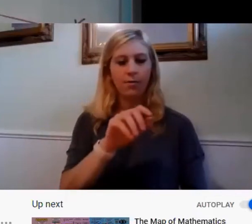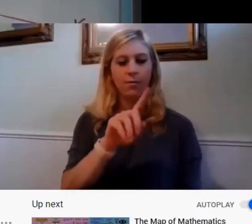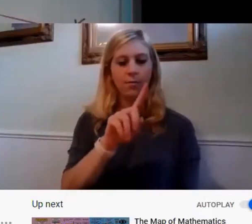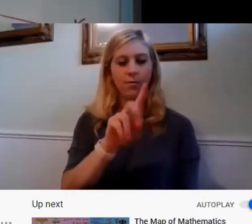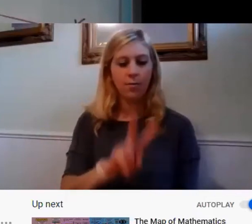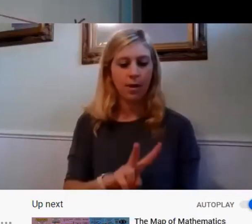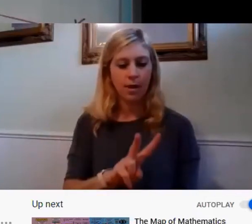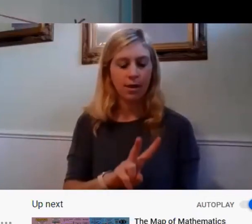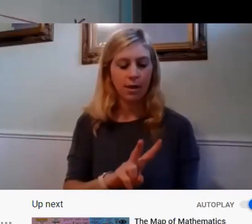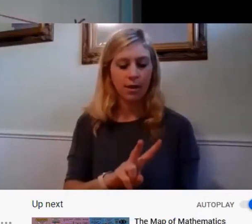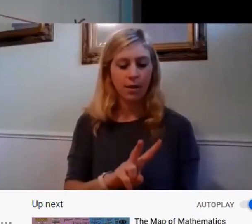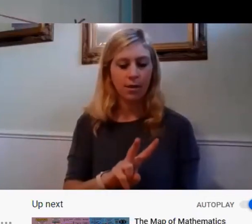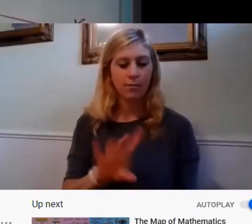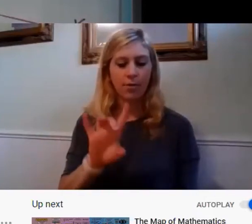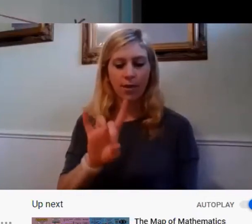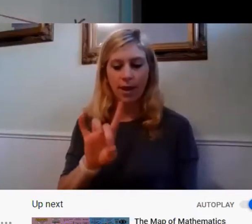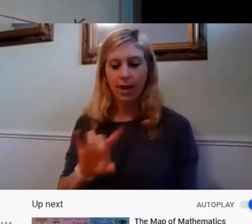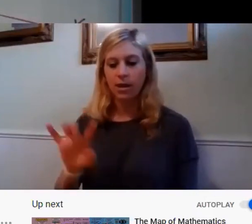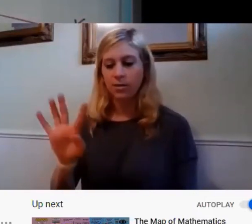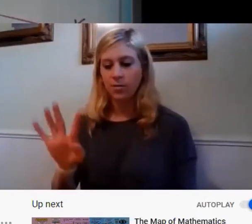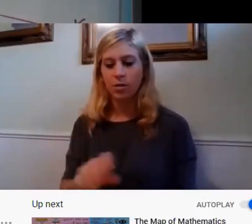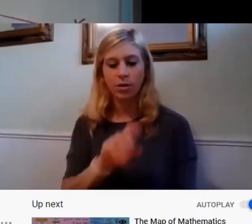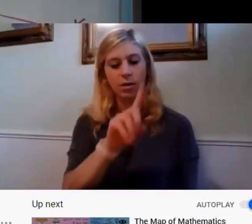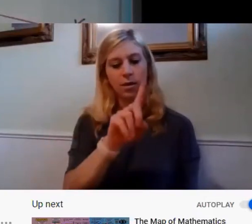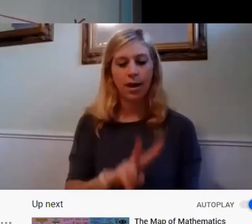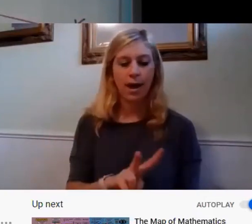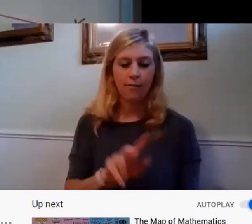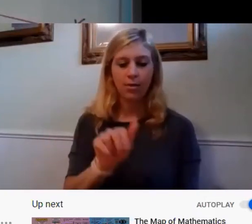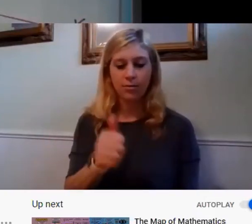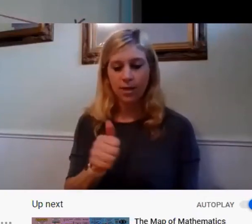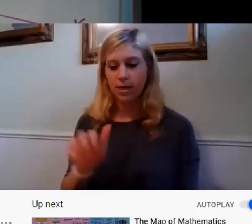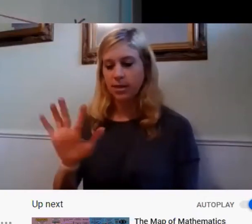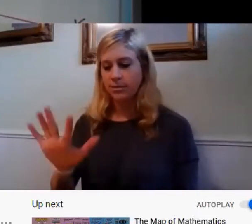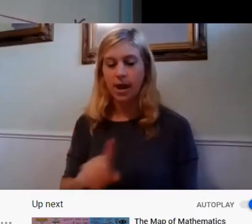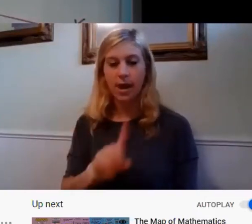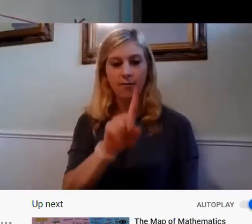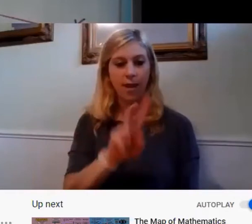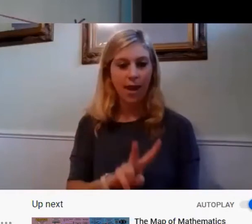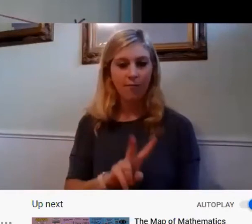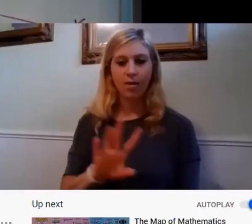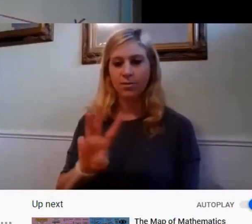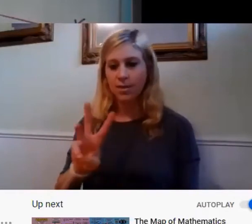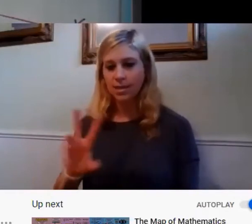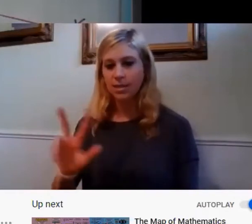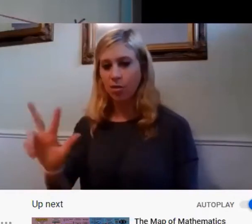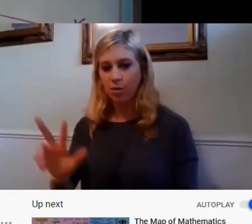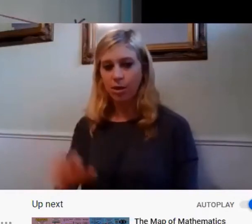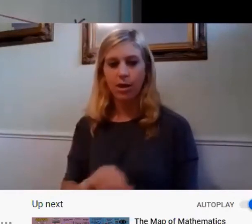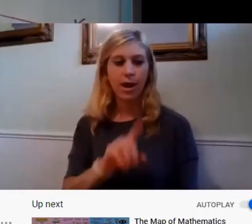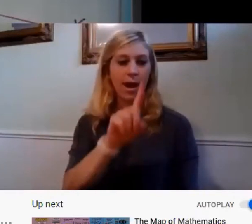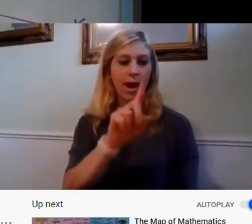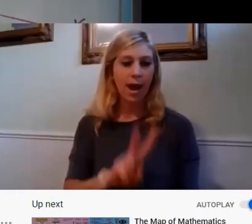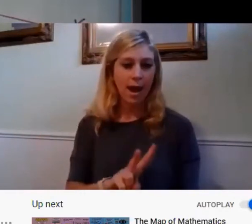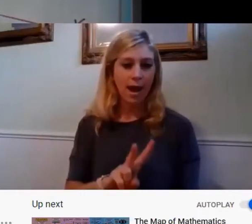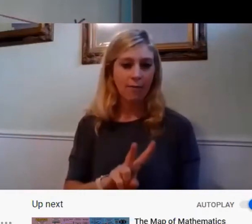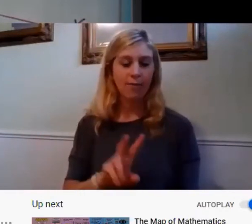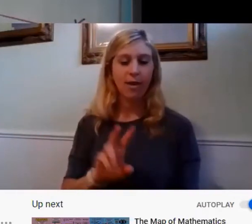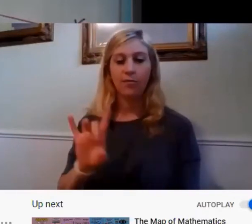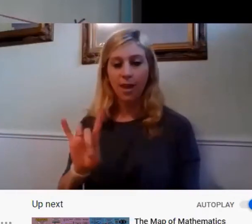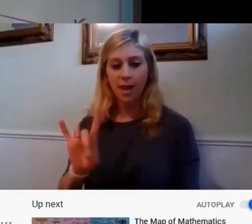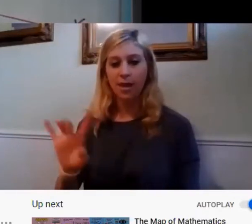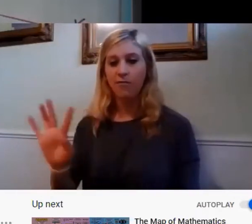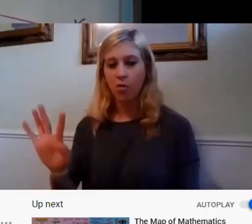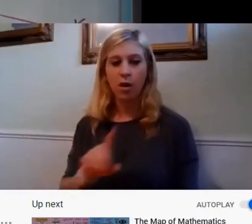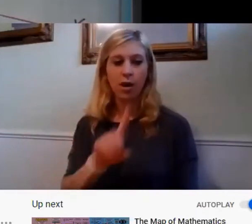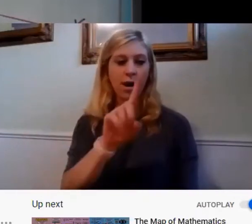of 6 is 3. 1/2 of 8 is 4. 1/2 of 2 is 1. All